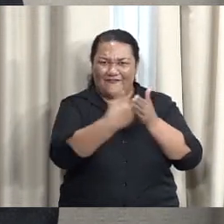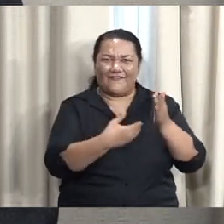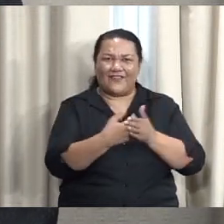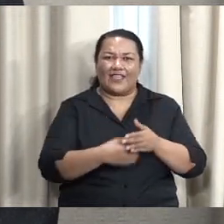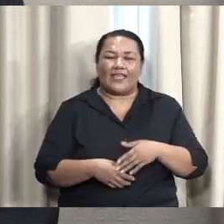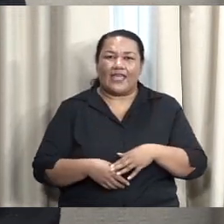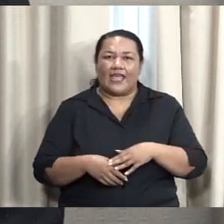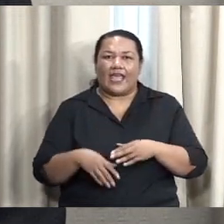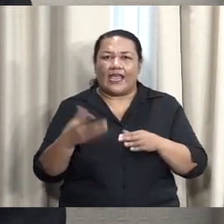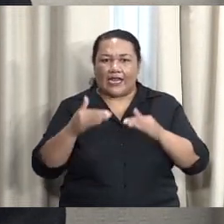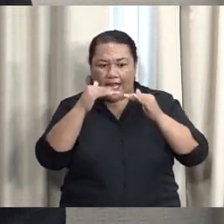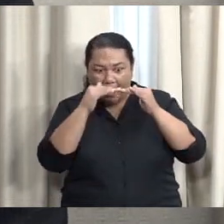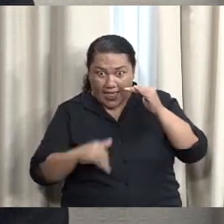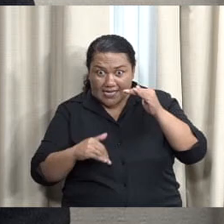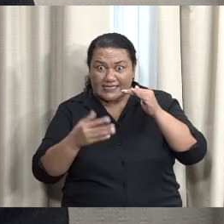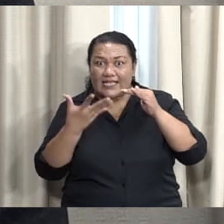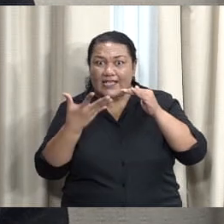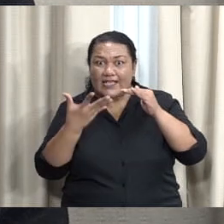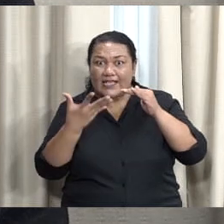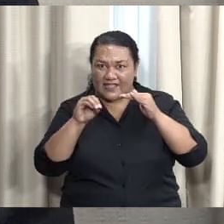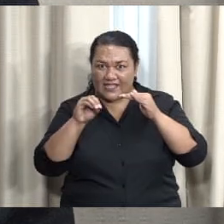than $50,000.